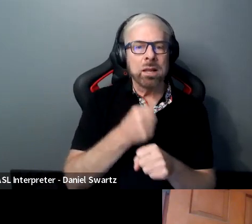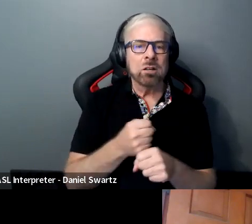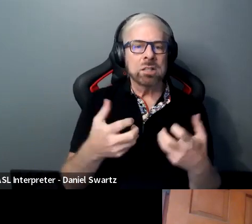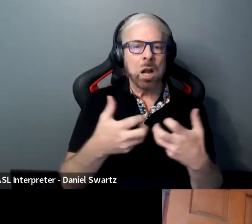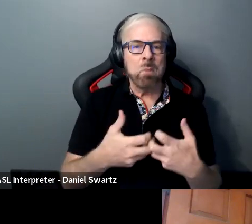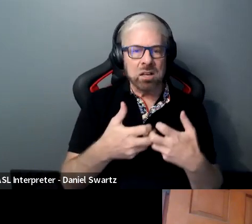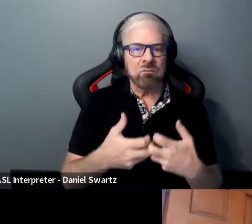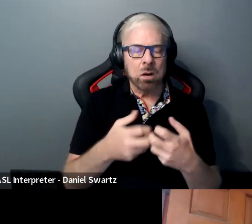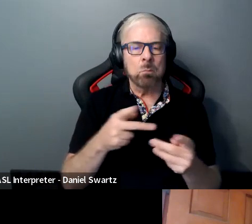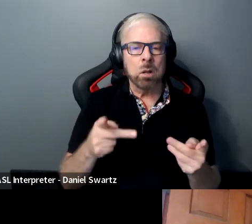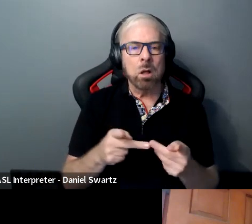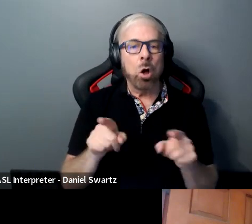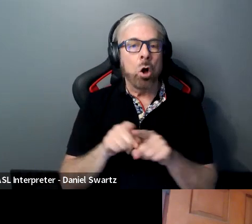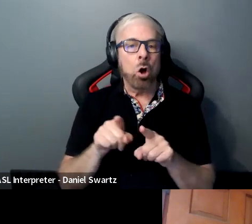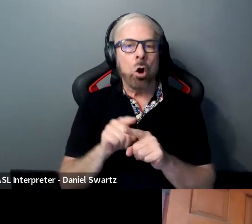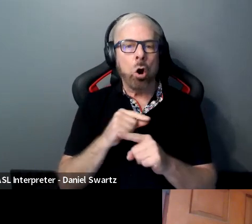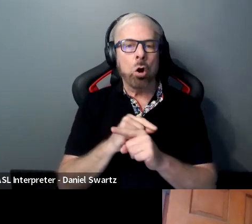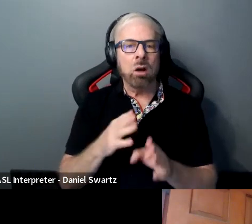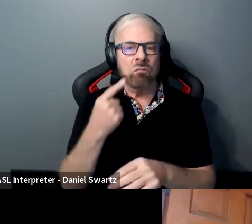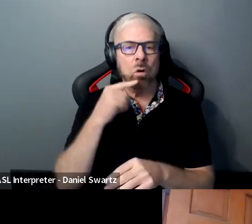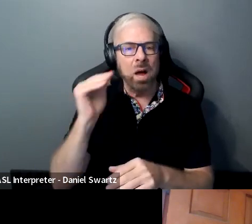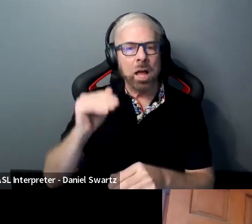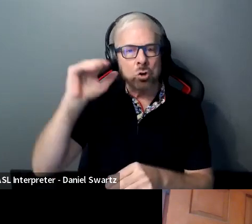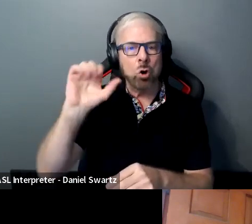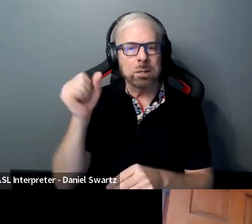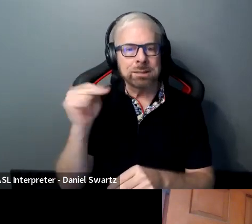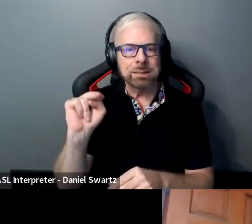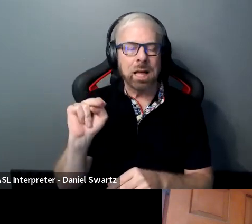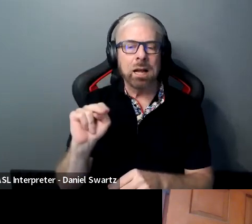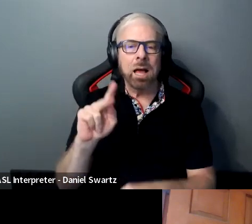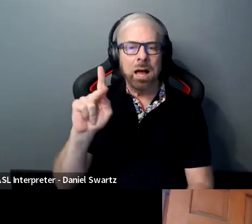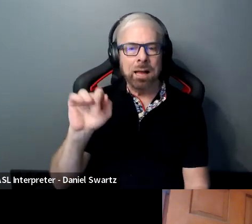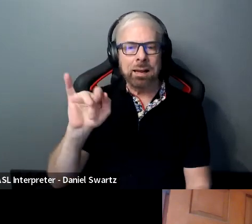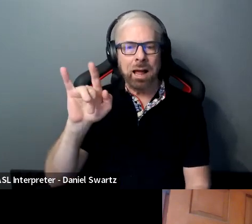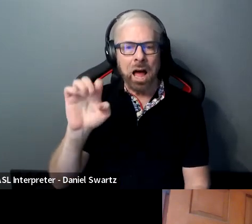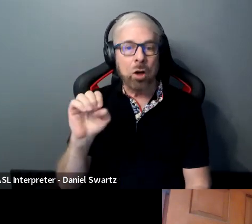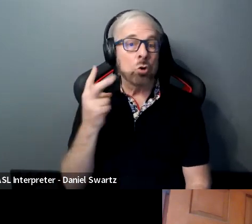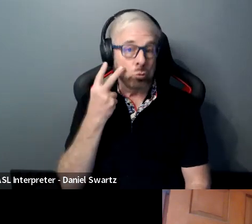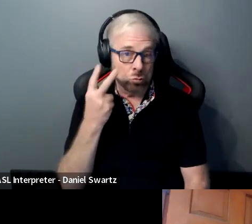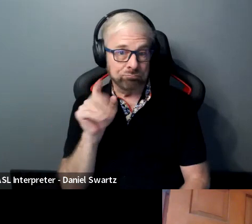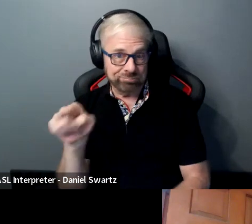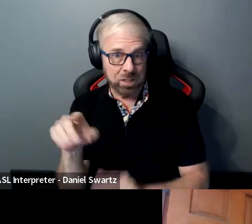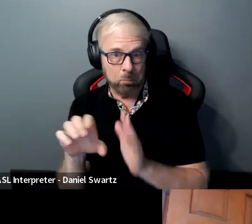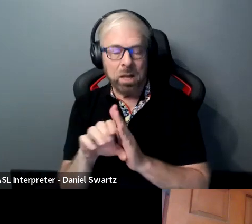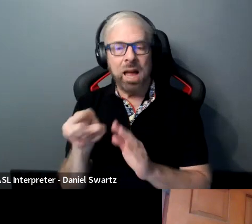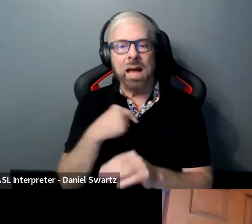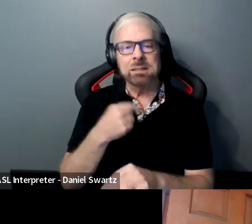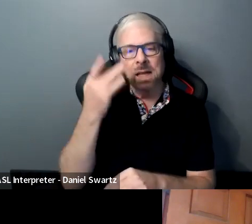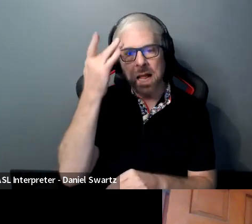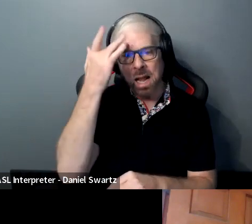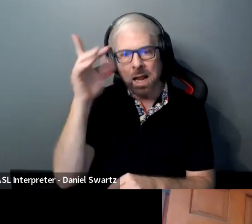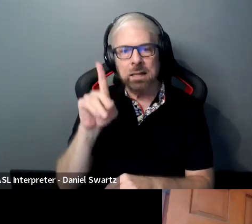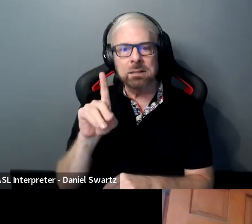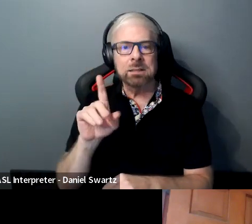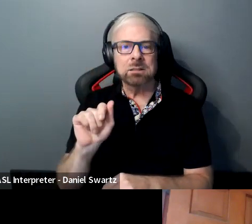I'm also a guardian for my adult son, Kyle, who you've seen in the picture. who has an intellectual disability and